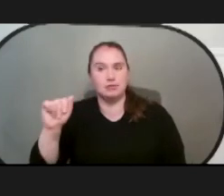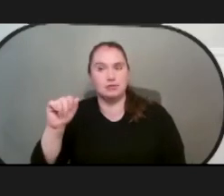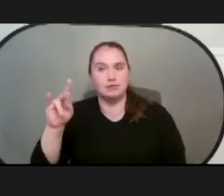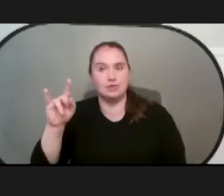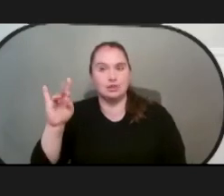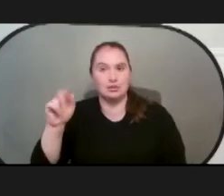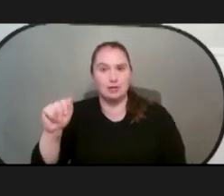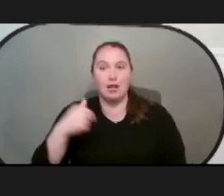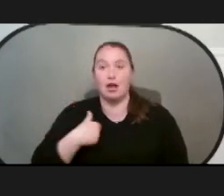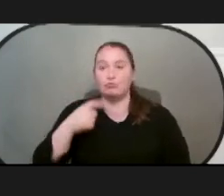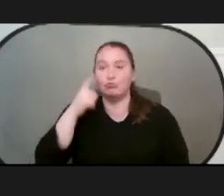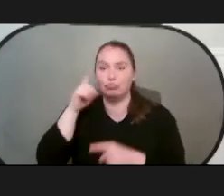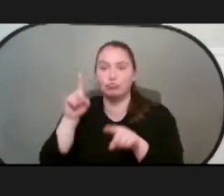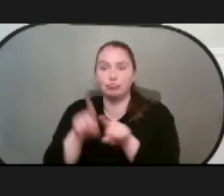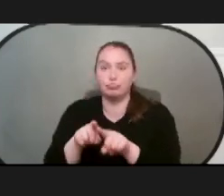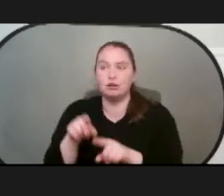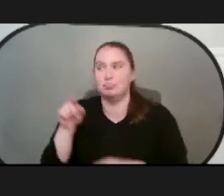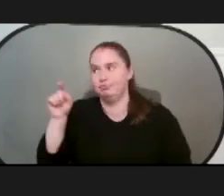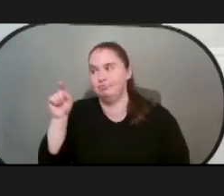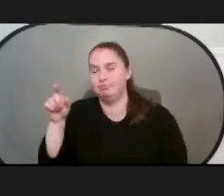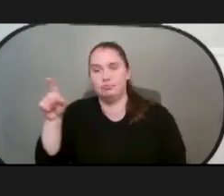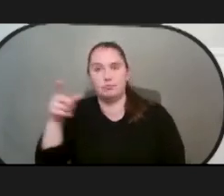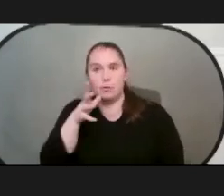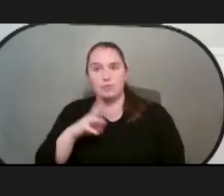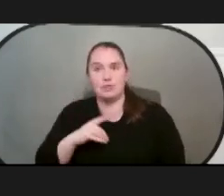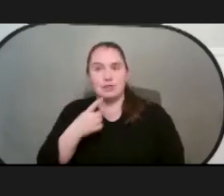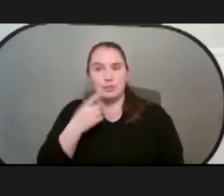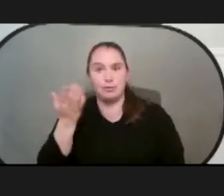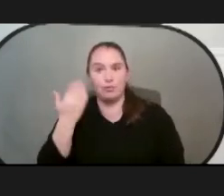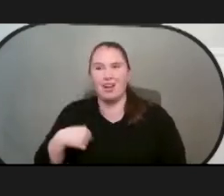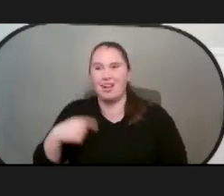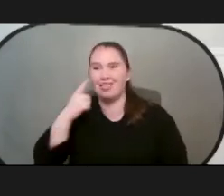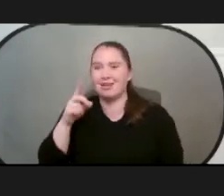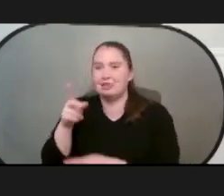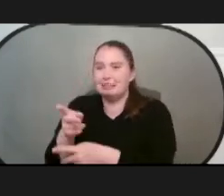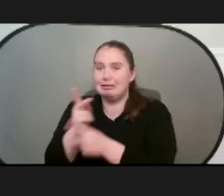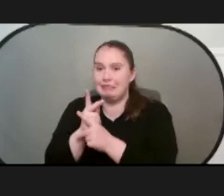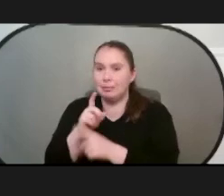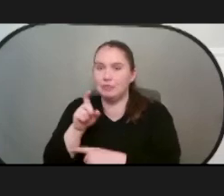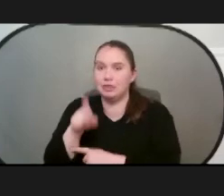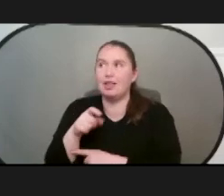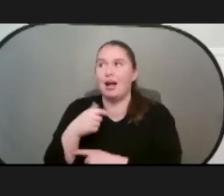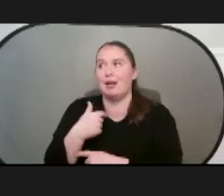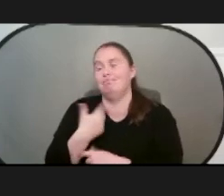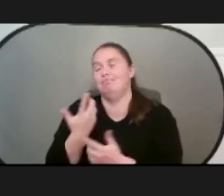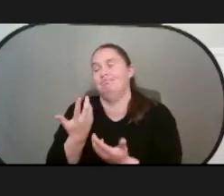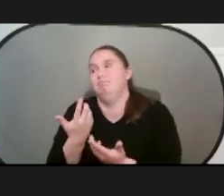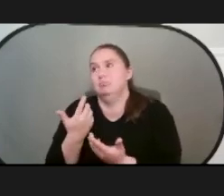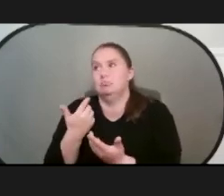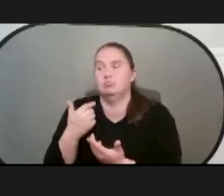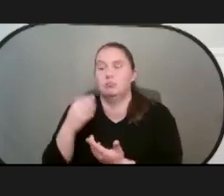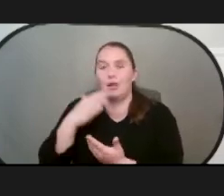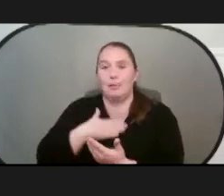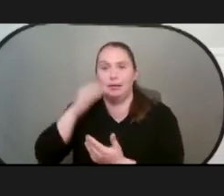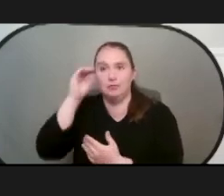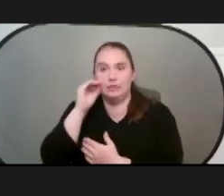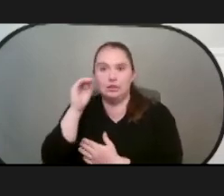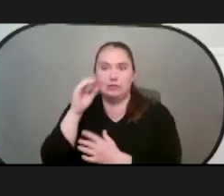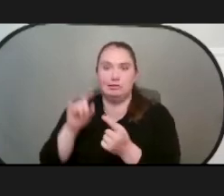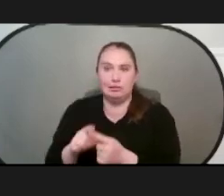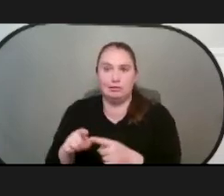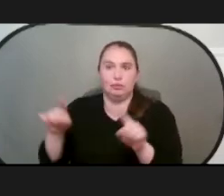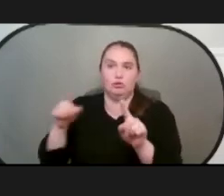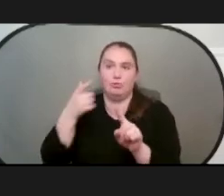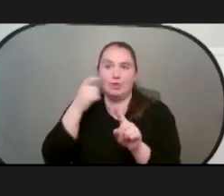I would think that it would be best to keep it. I am kind of biased though, because I went there, my kids go there, my